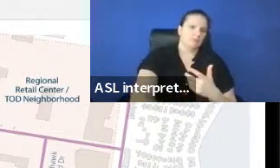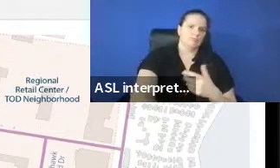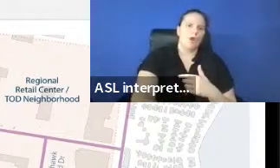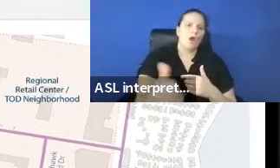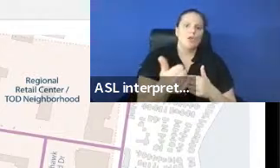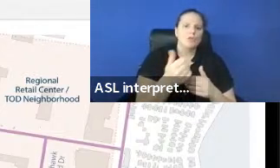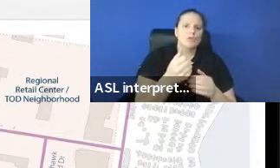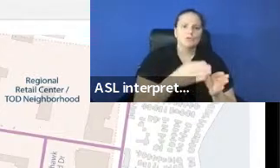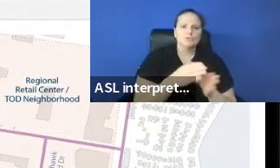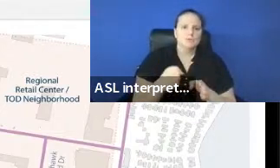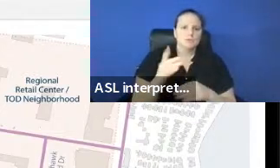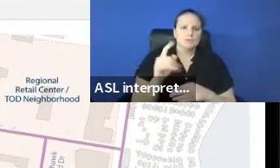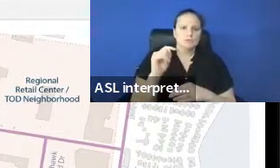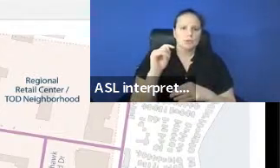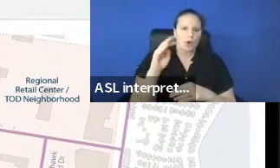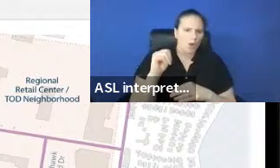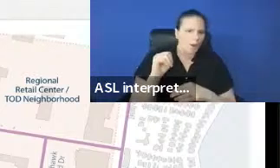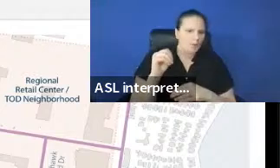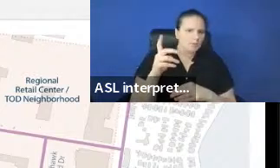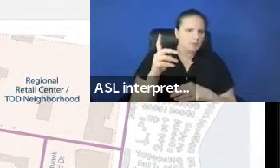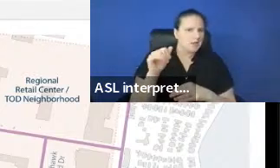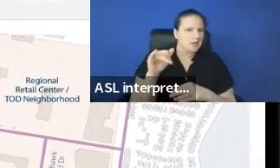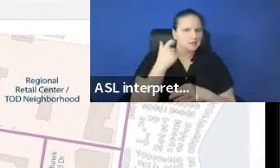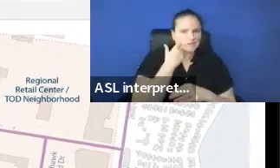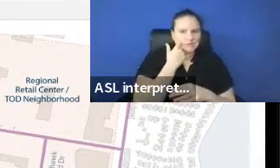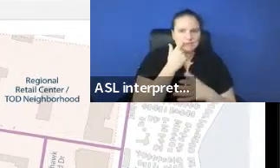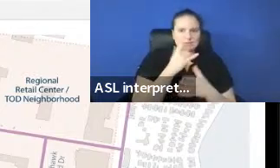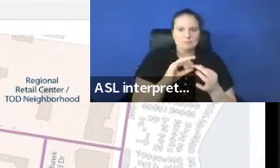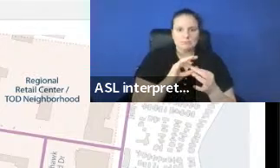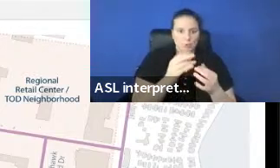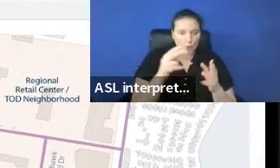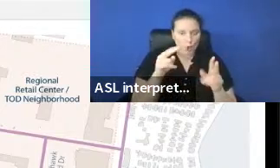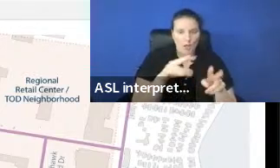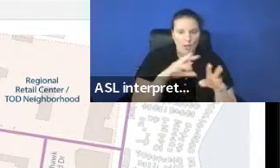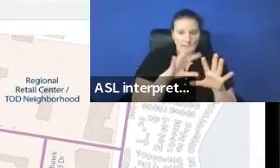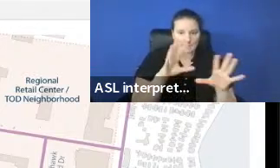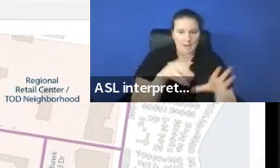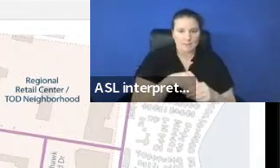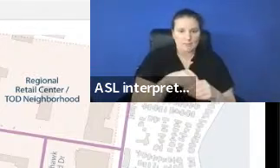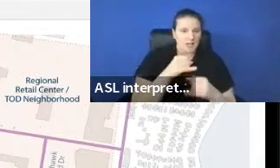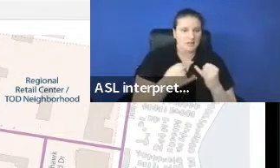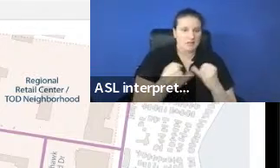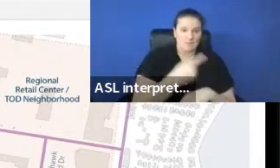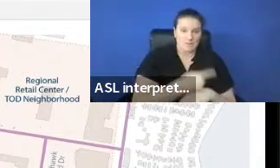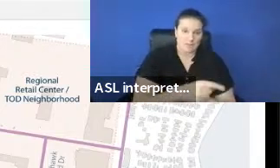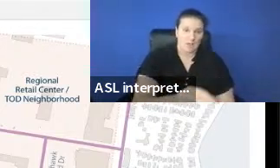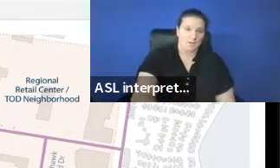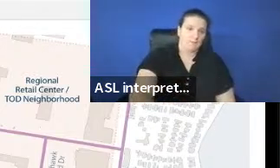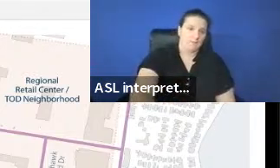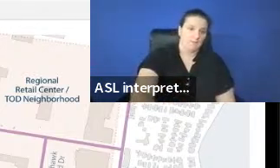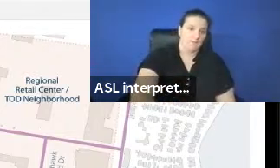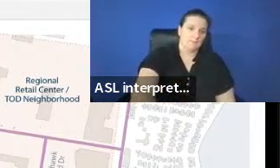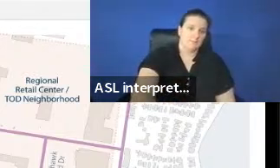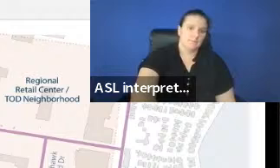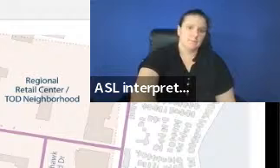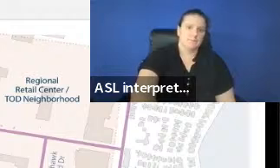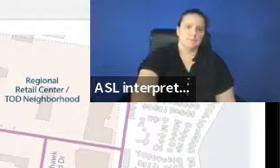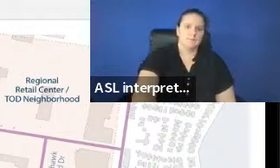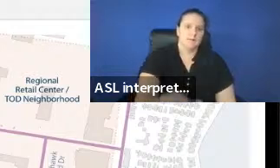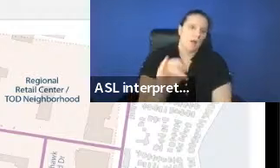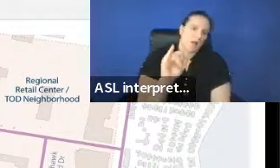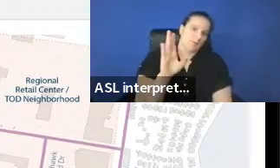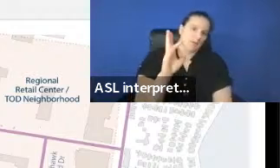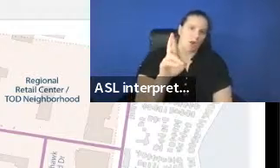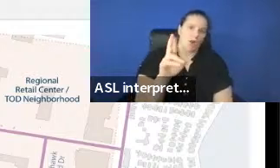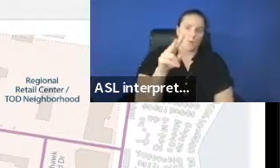that Tom Dana just suggested? So you're looking at the package at the end of the day. IBR will look at all